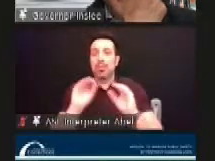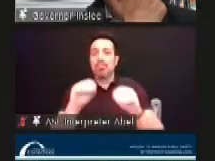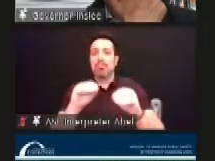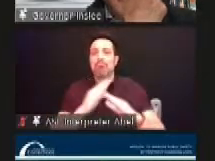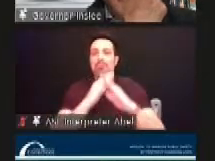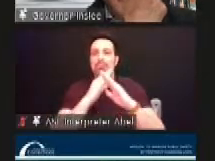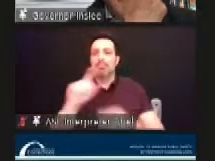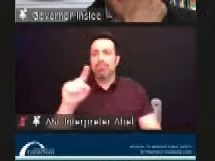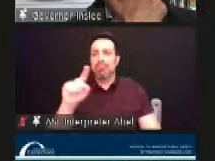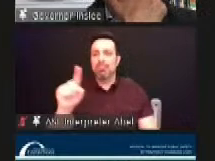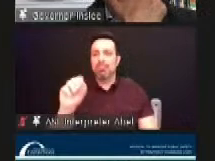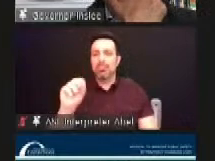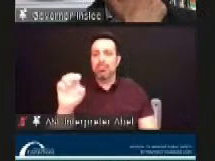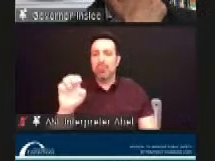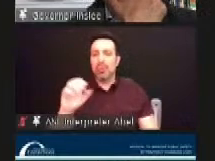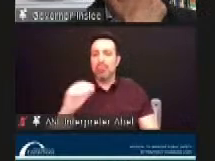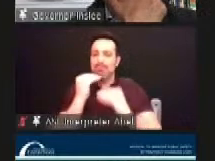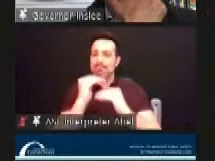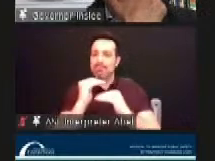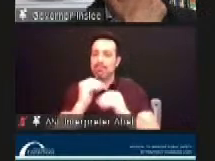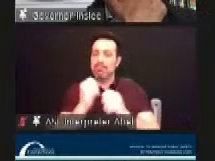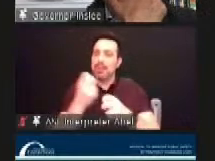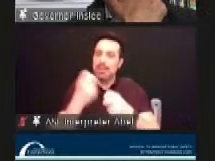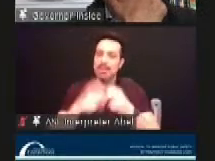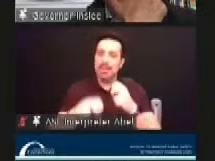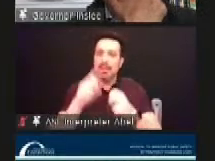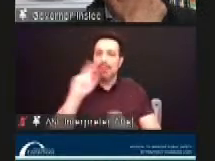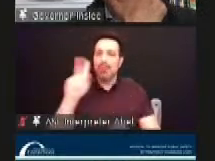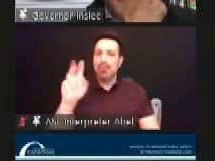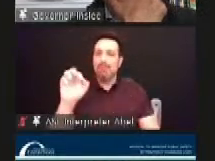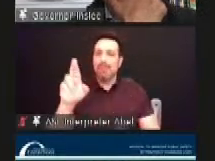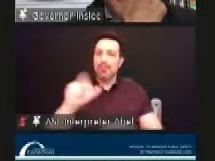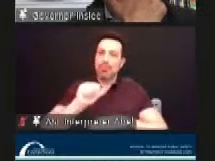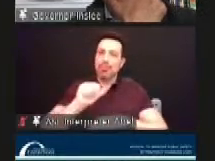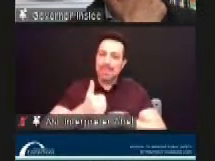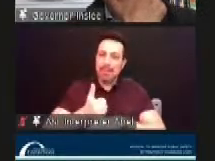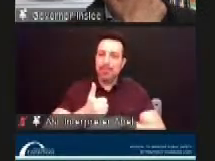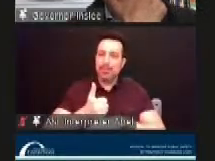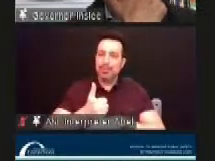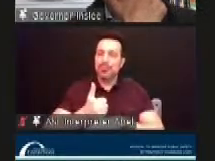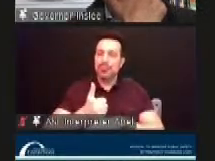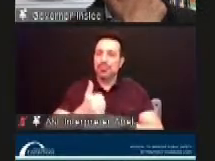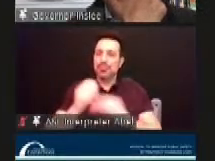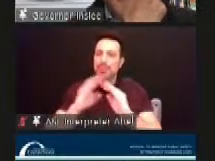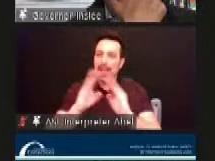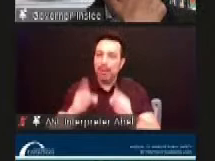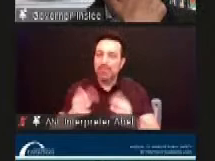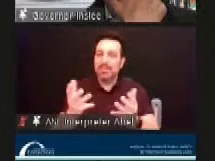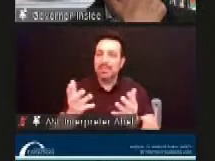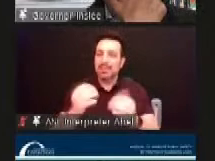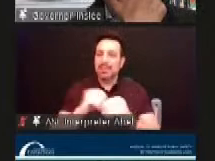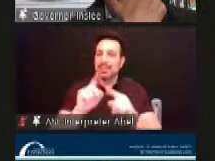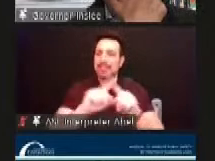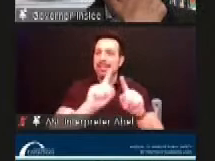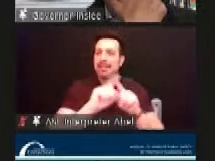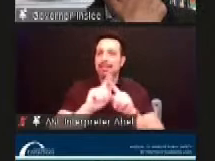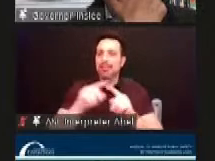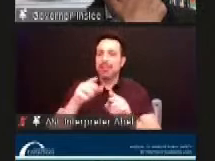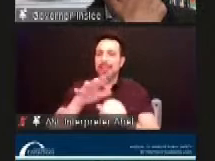zoning restrictions that make it difficult for vendors to establish housing in different